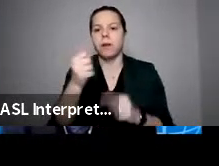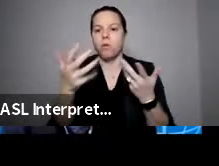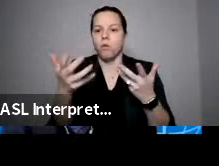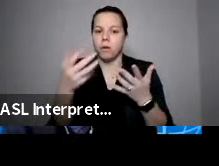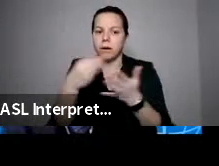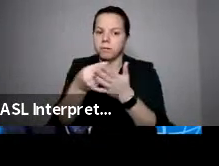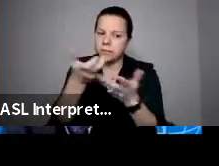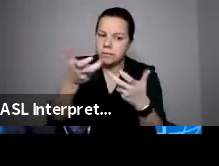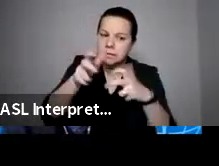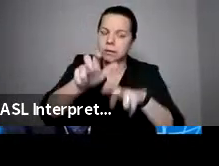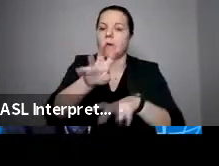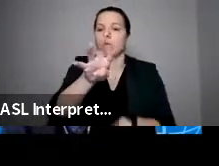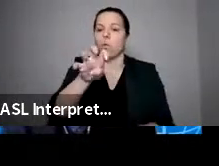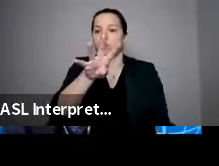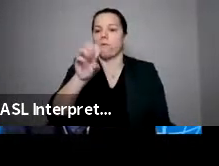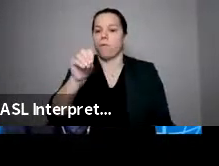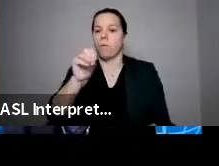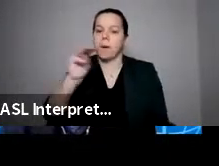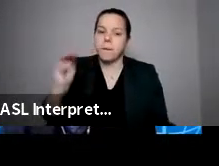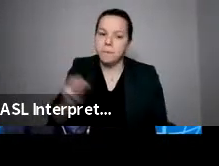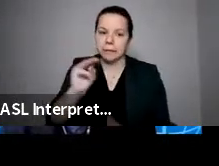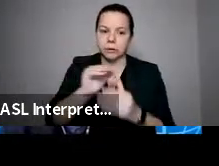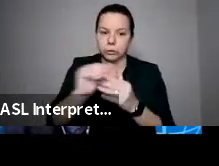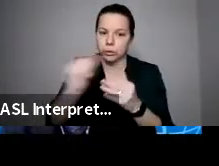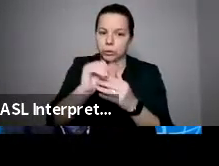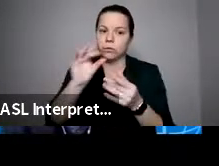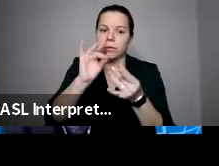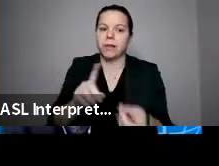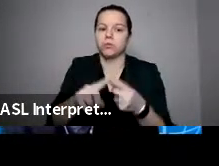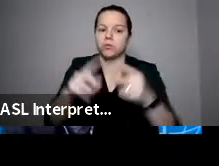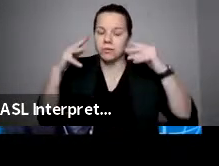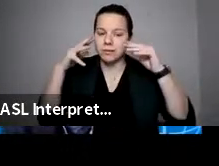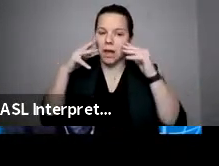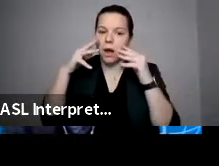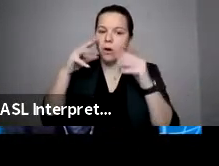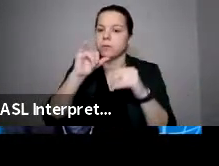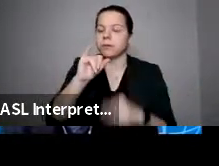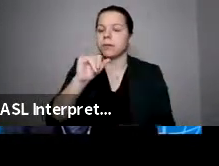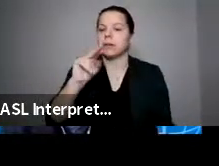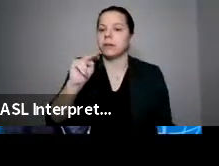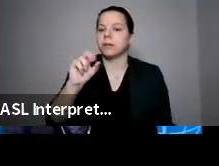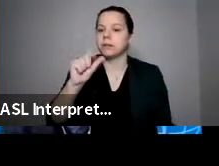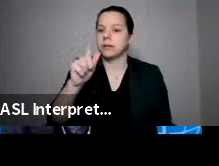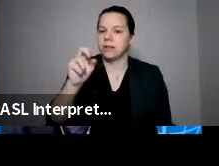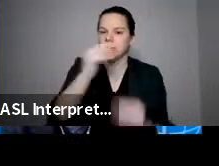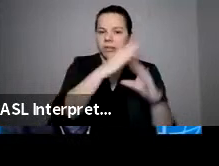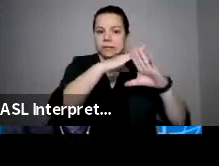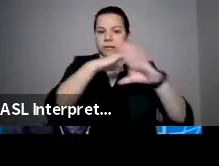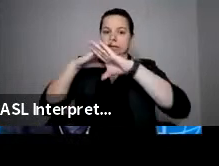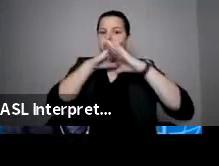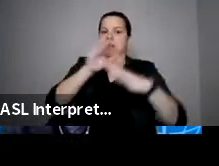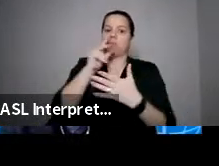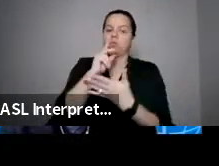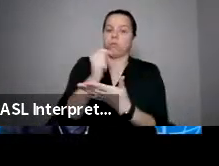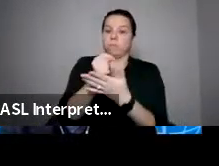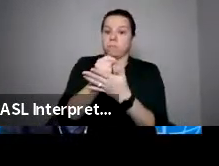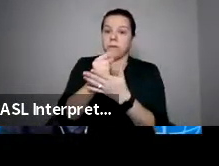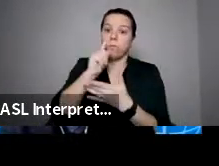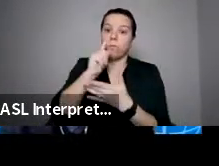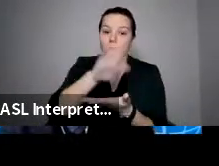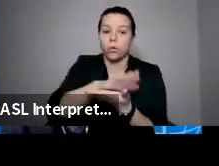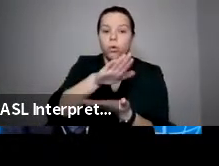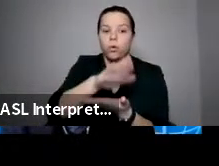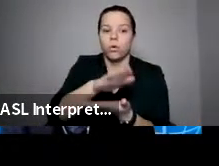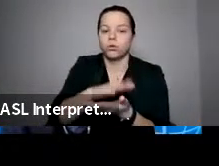than $440 million in sound insulation treatments at schools around the country in order to mitigate any potential issues relating